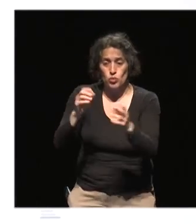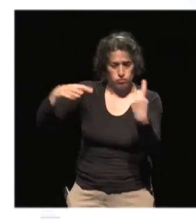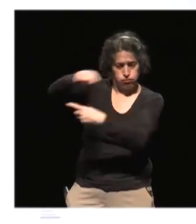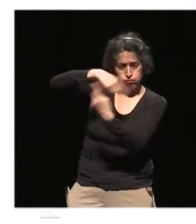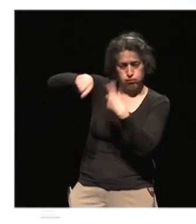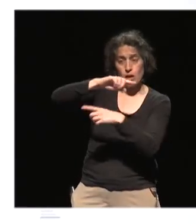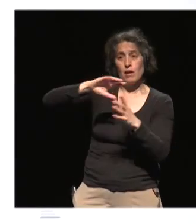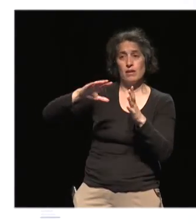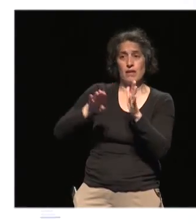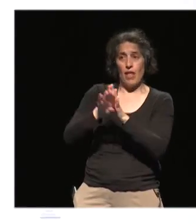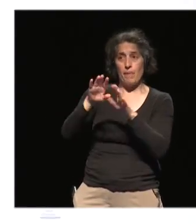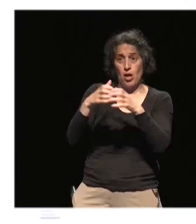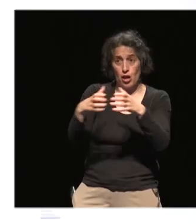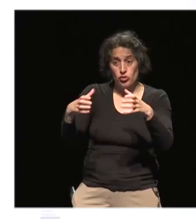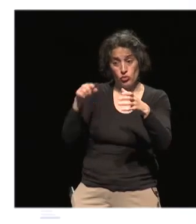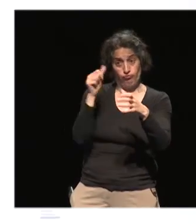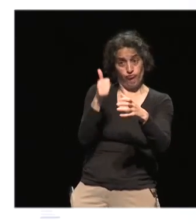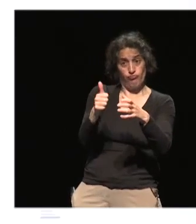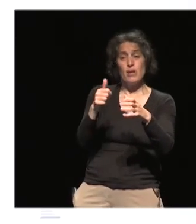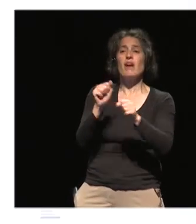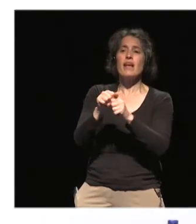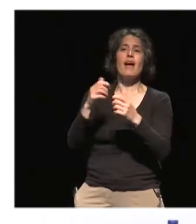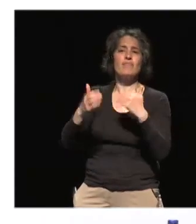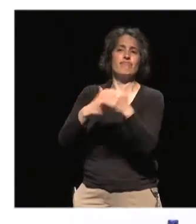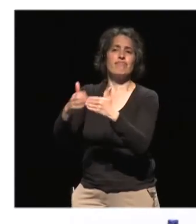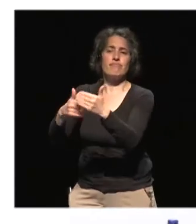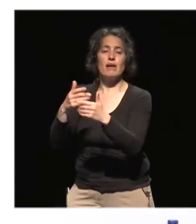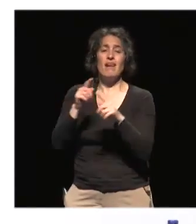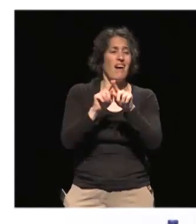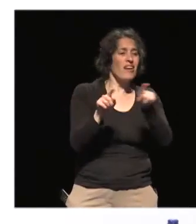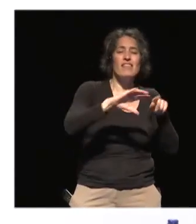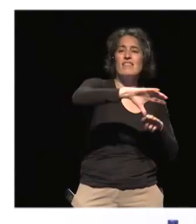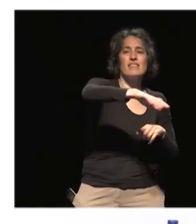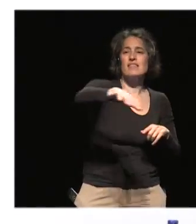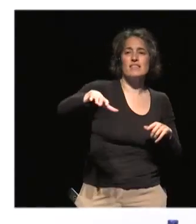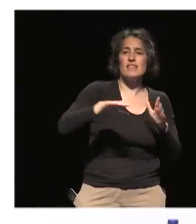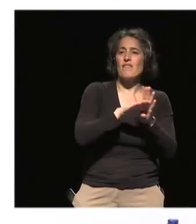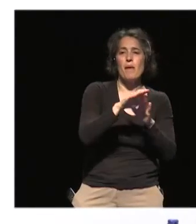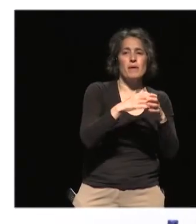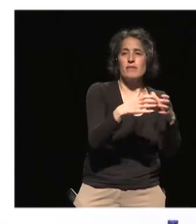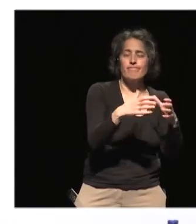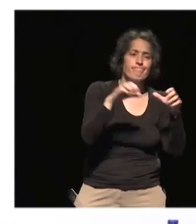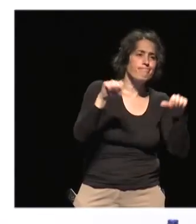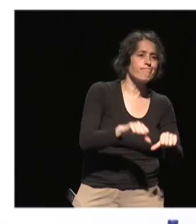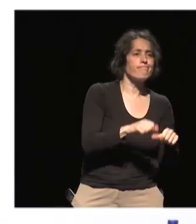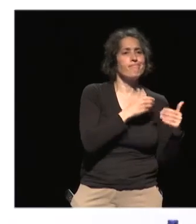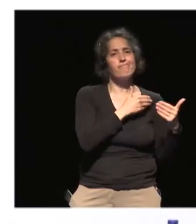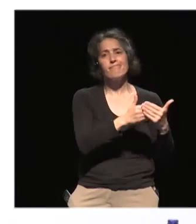of us might not be privy to, because many developing countries might not have as good historical data